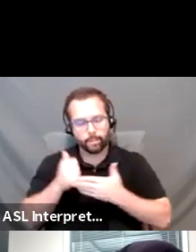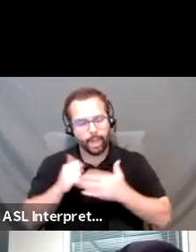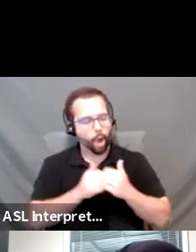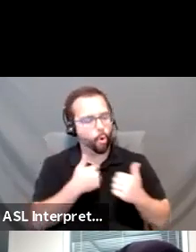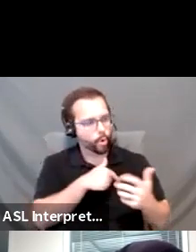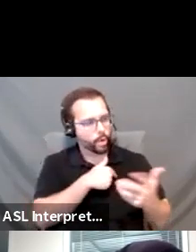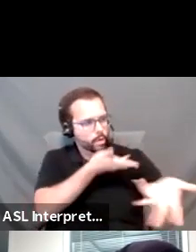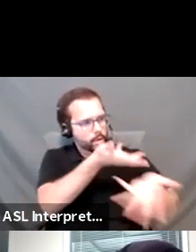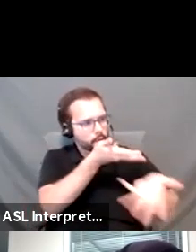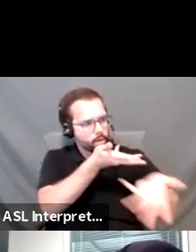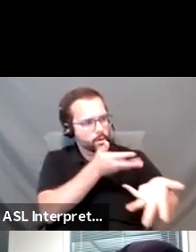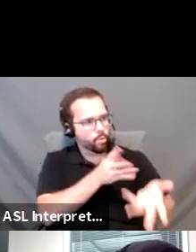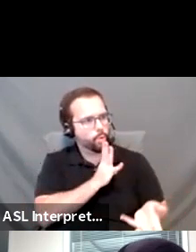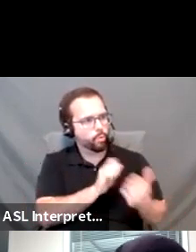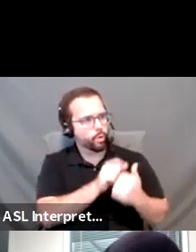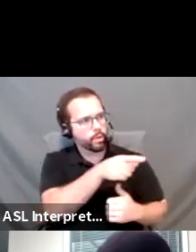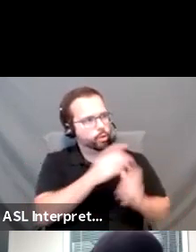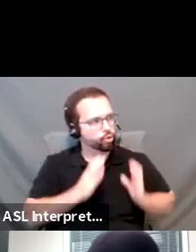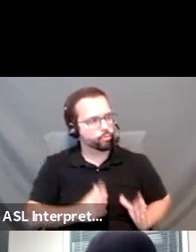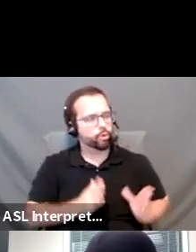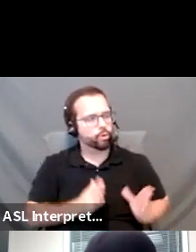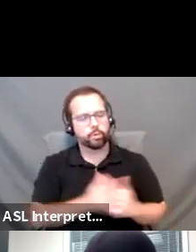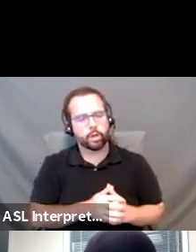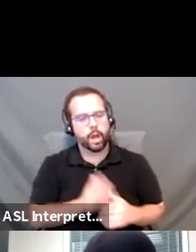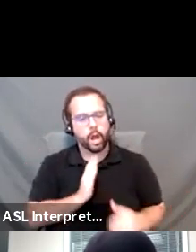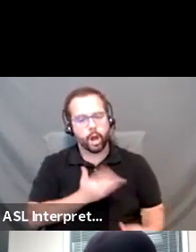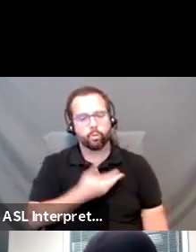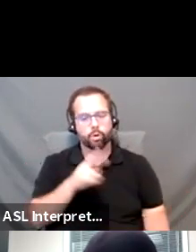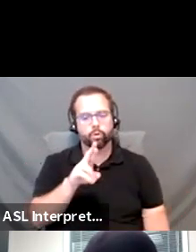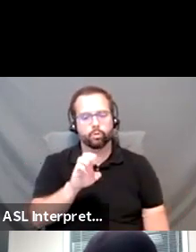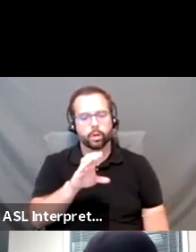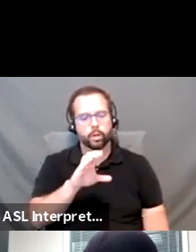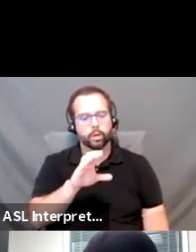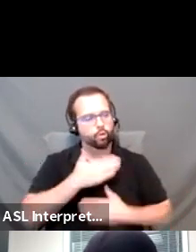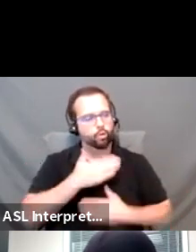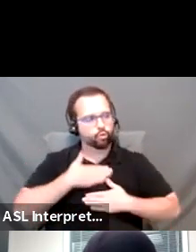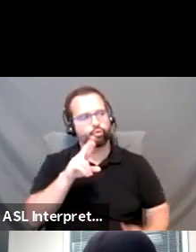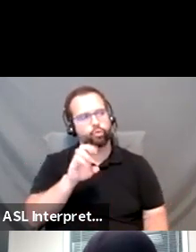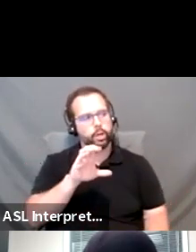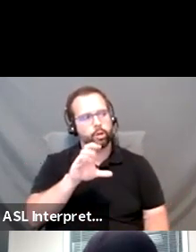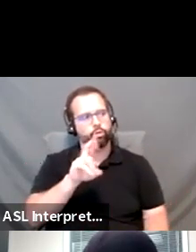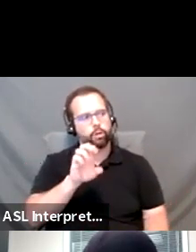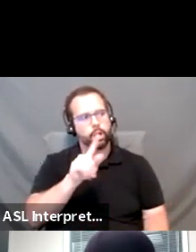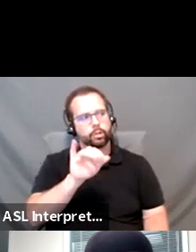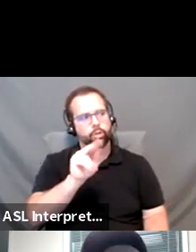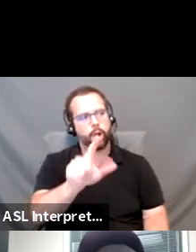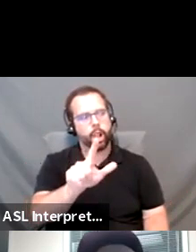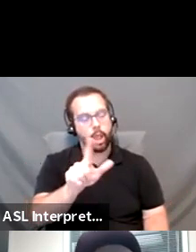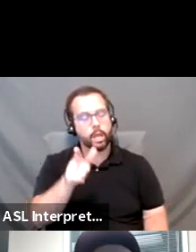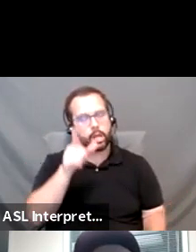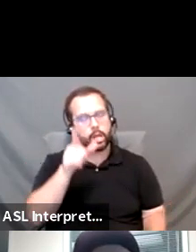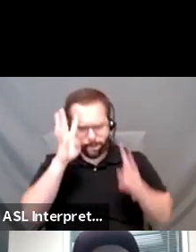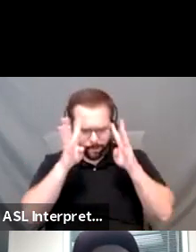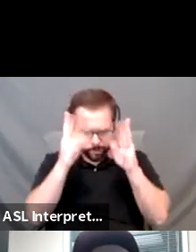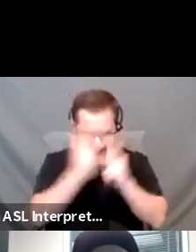manager, he's been able to do activities virtually. It's very different for him at first, but he was able